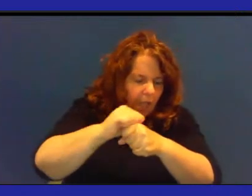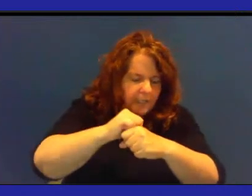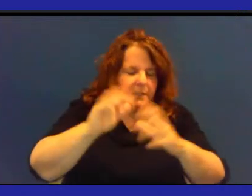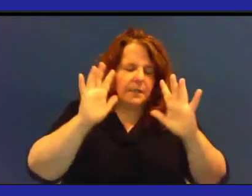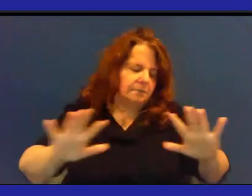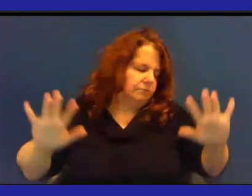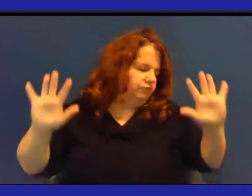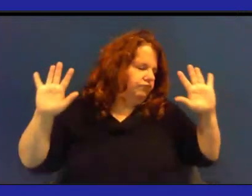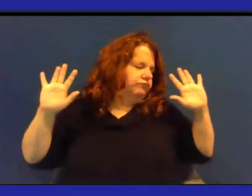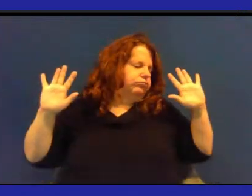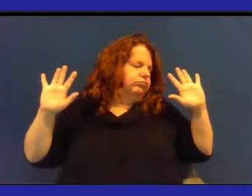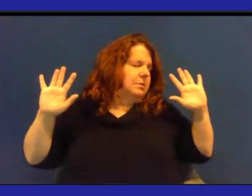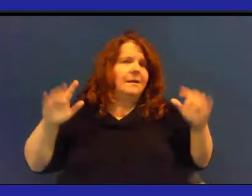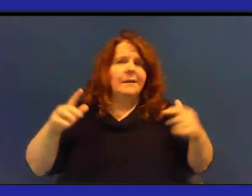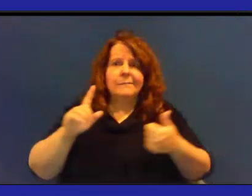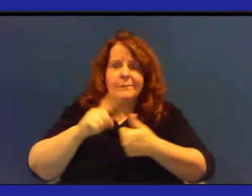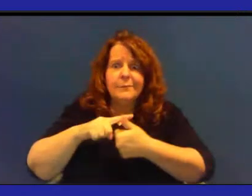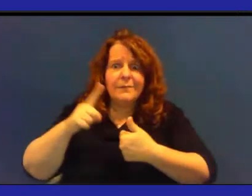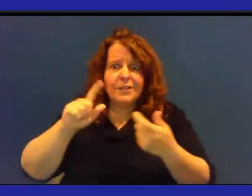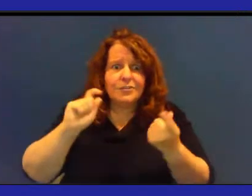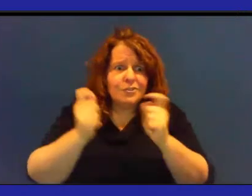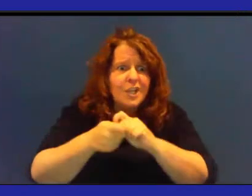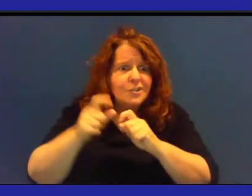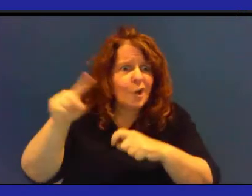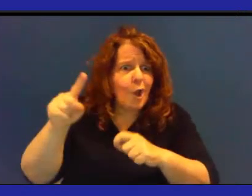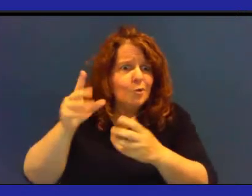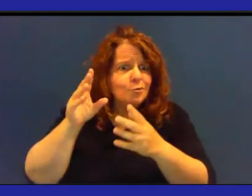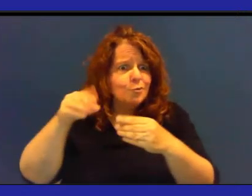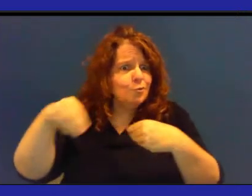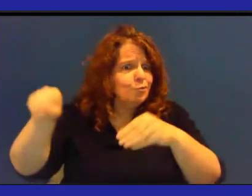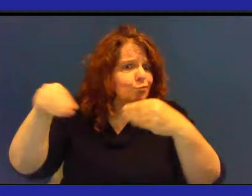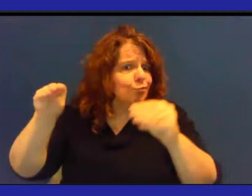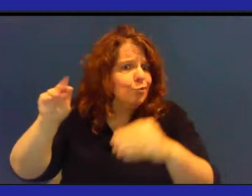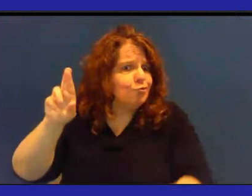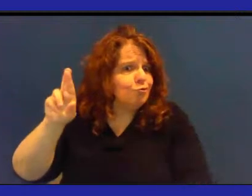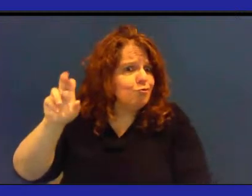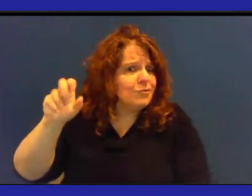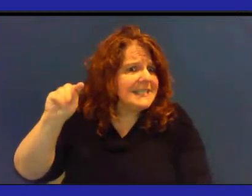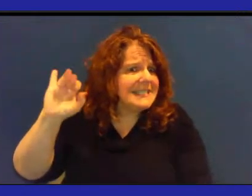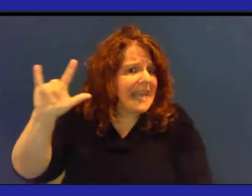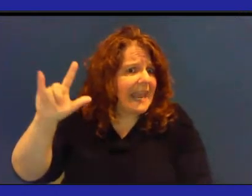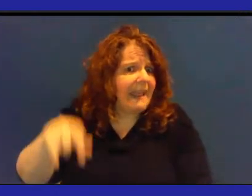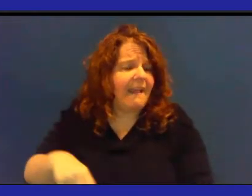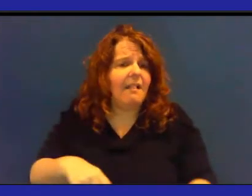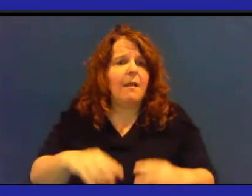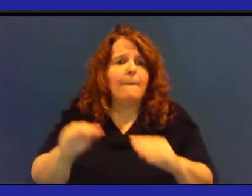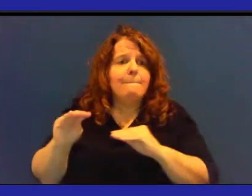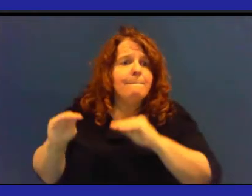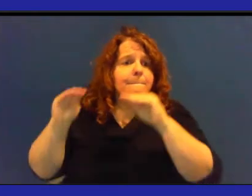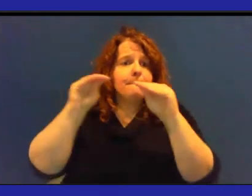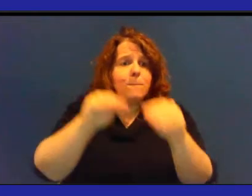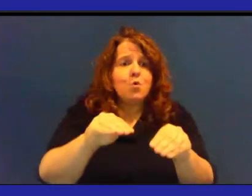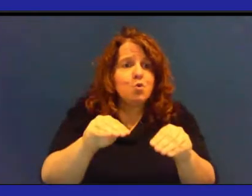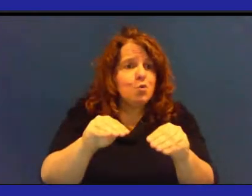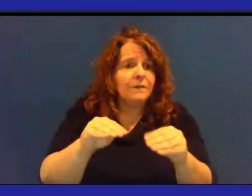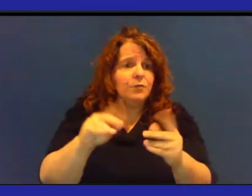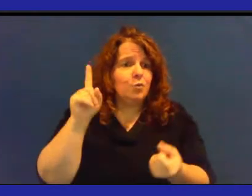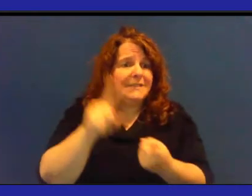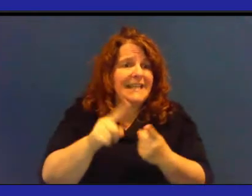into retail, people, right, who've moved to, less expensive places with whatever dollars they